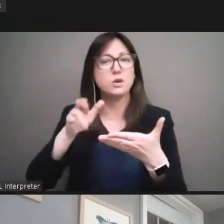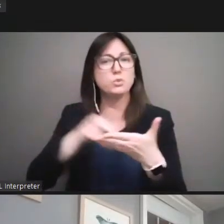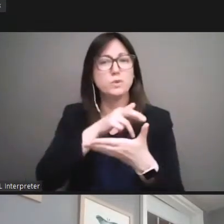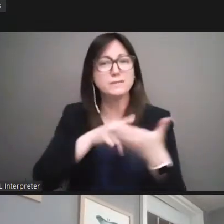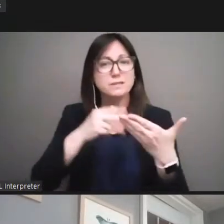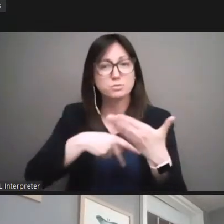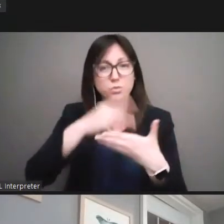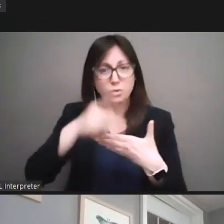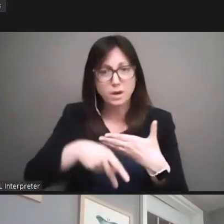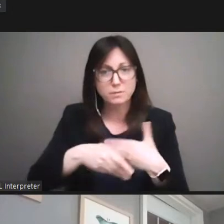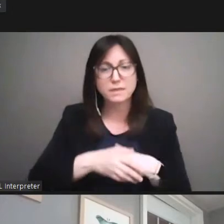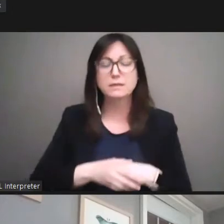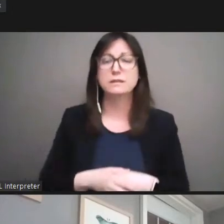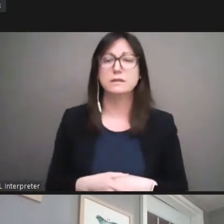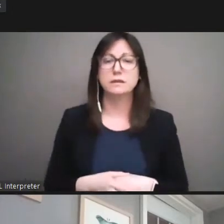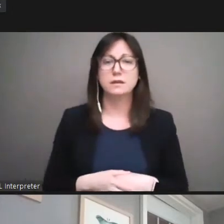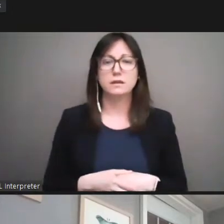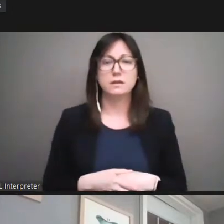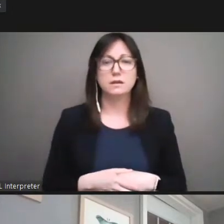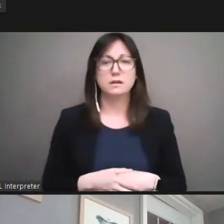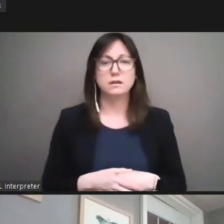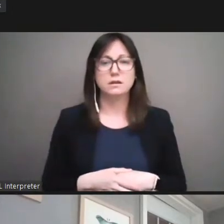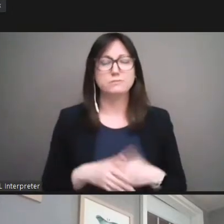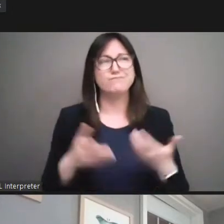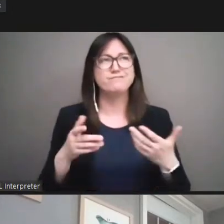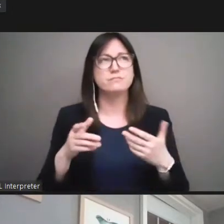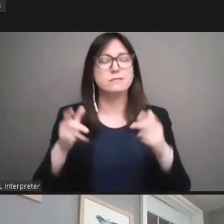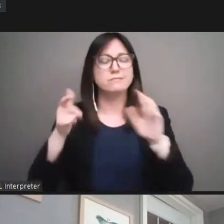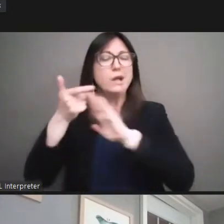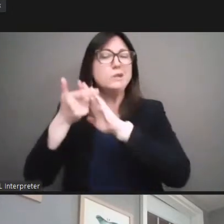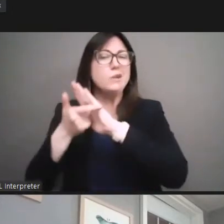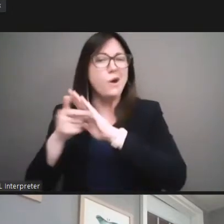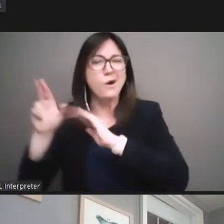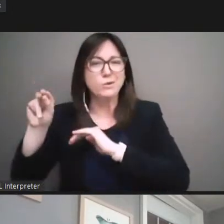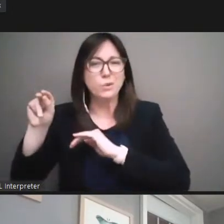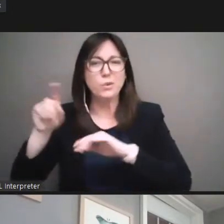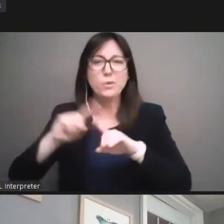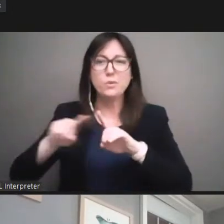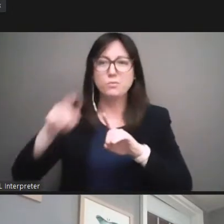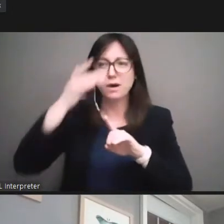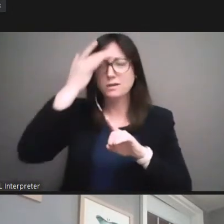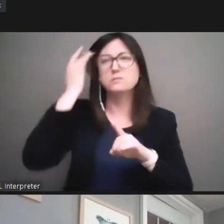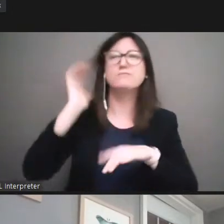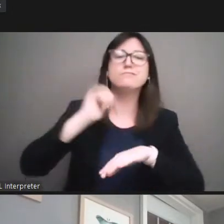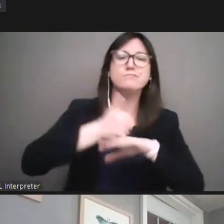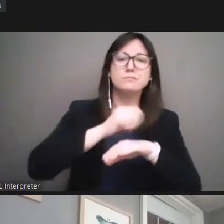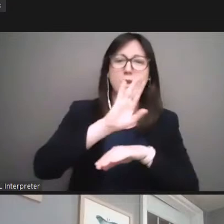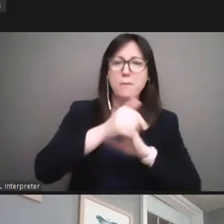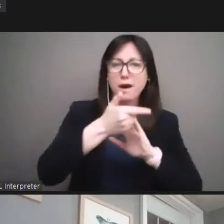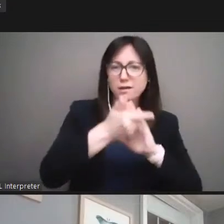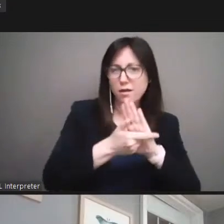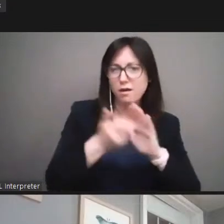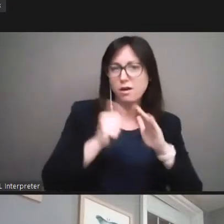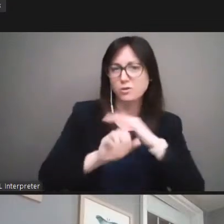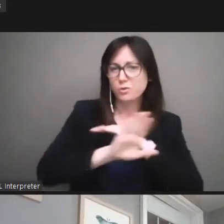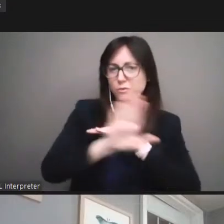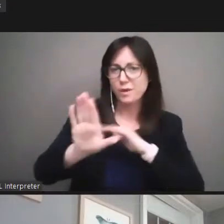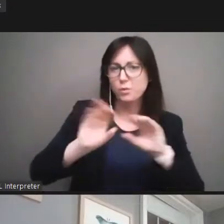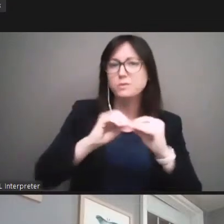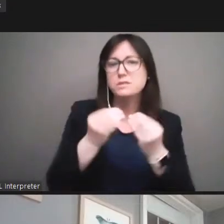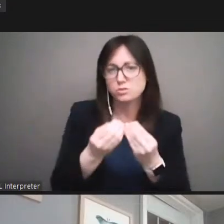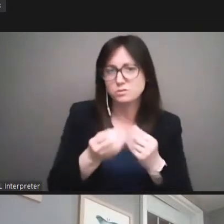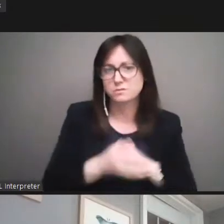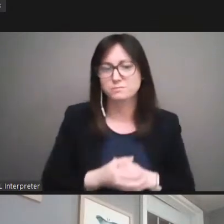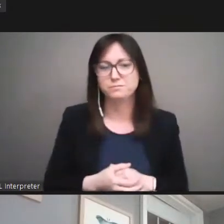programming and not laws, but, you know, kind of bylaws, I guess, within the organization.